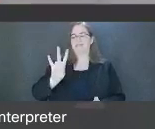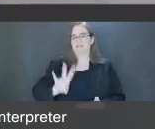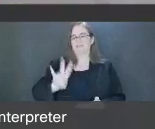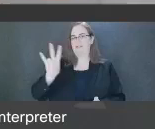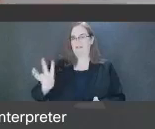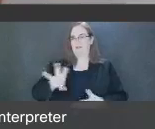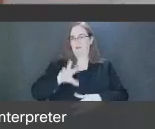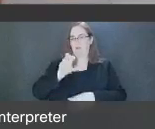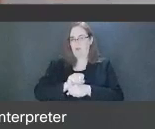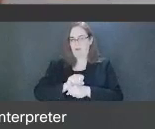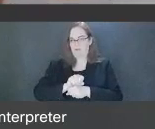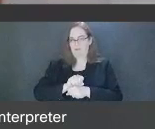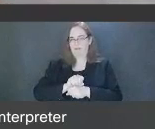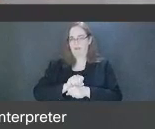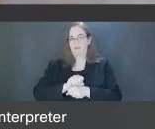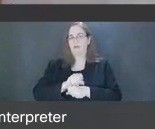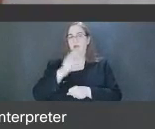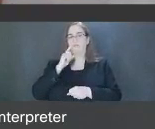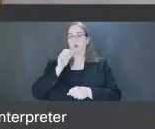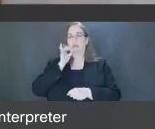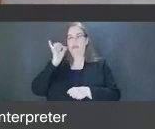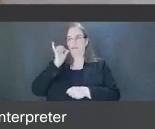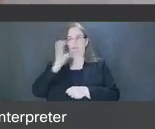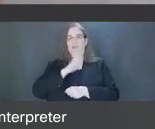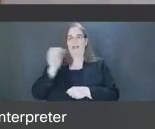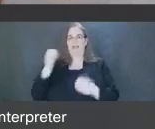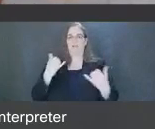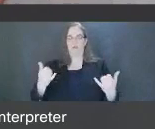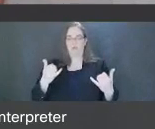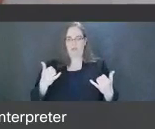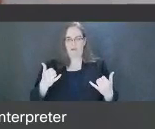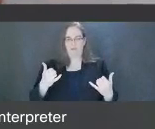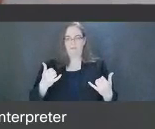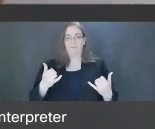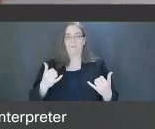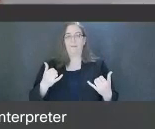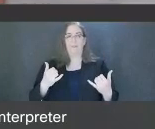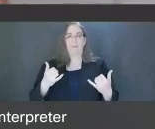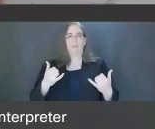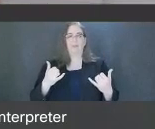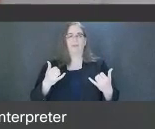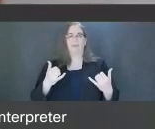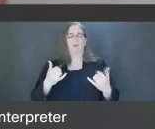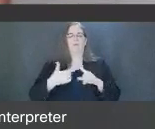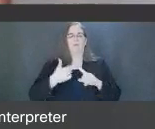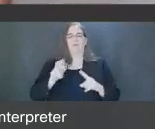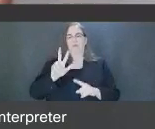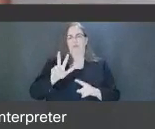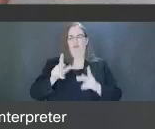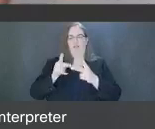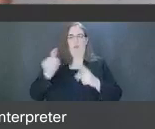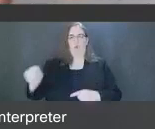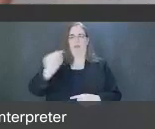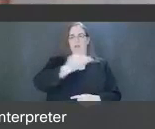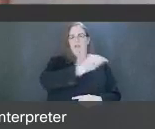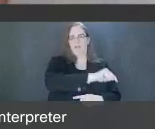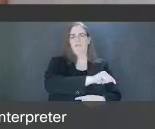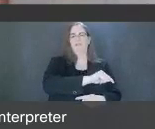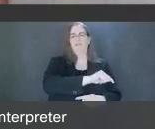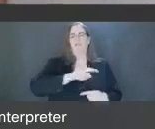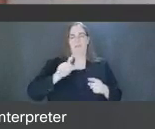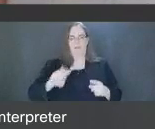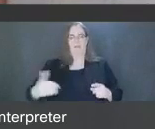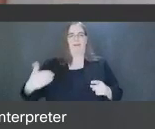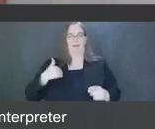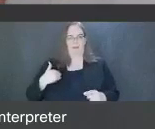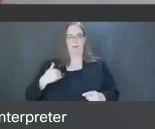3,977 appointments for yesterday and today across the three vaccine locations that were using